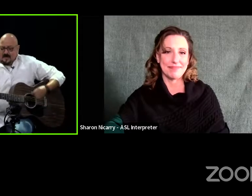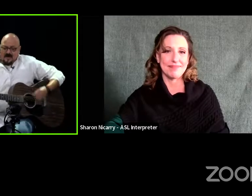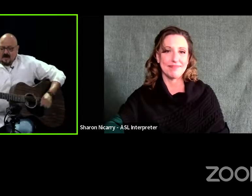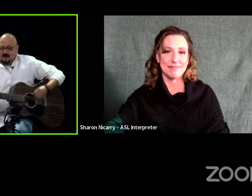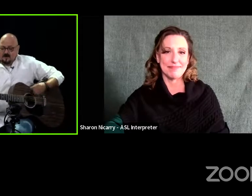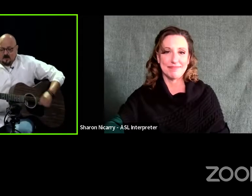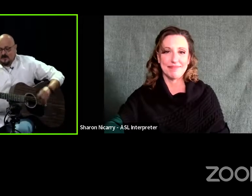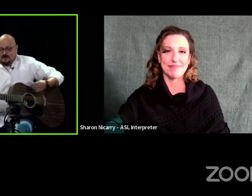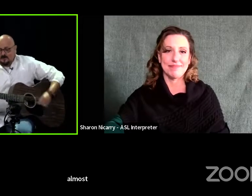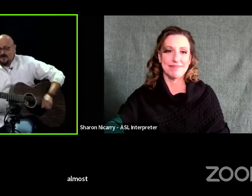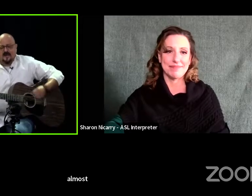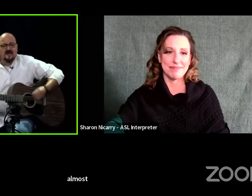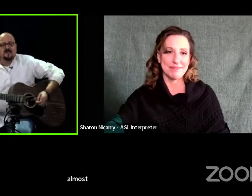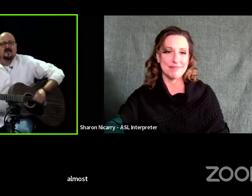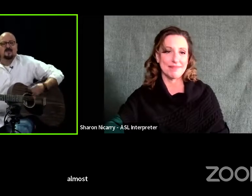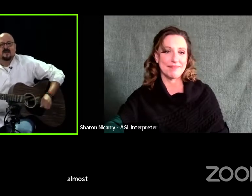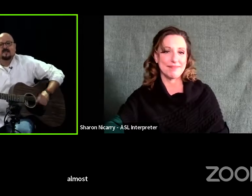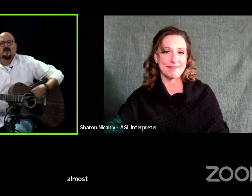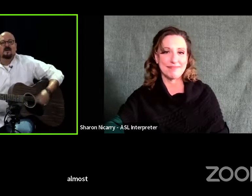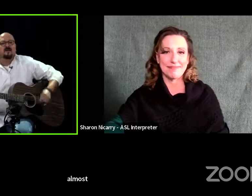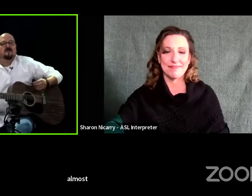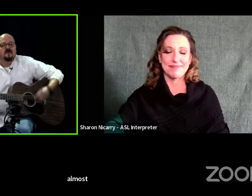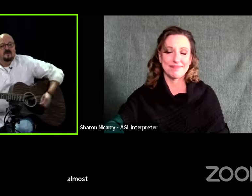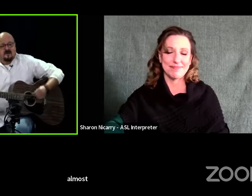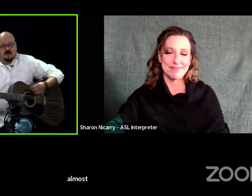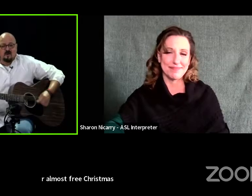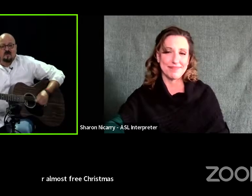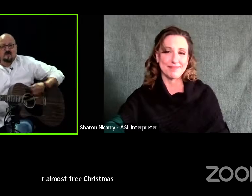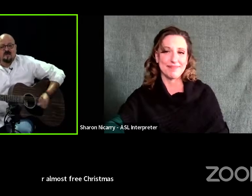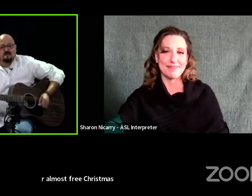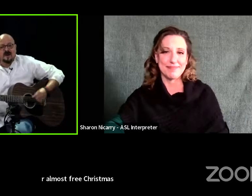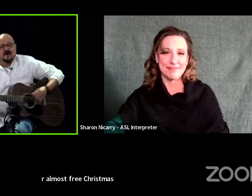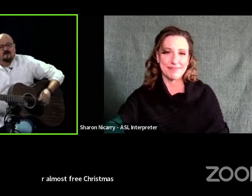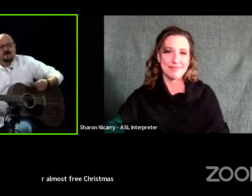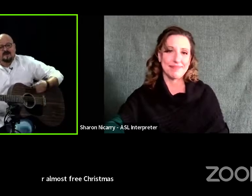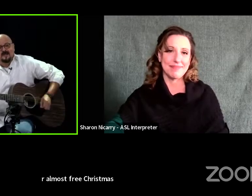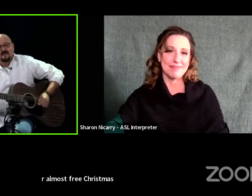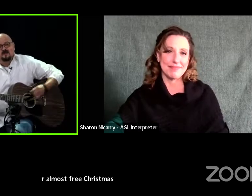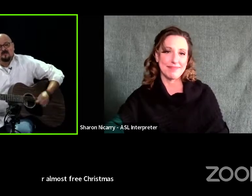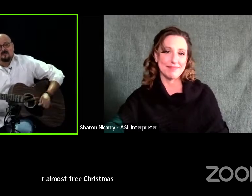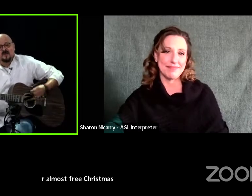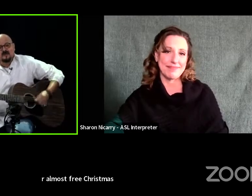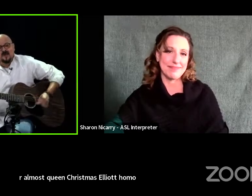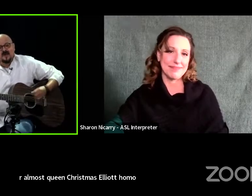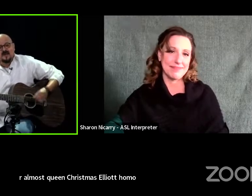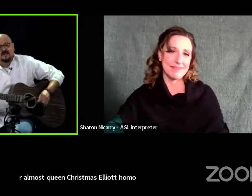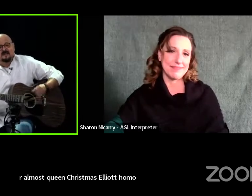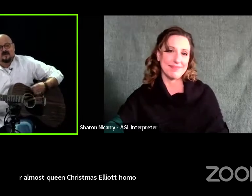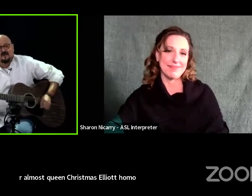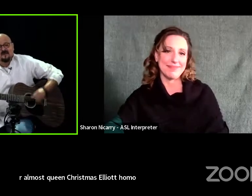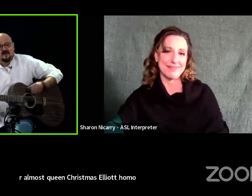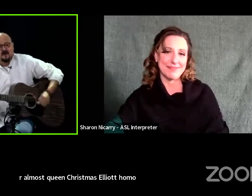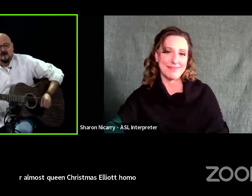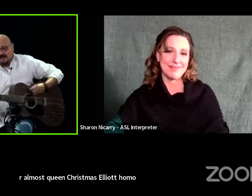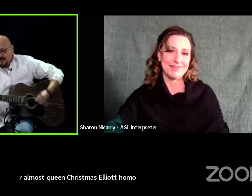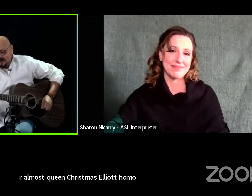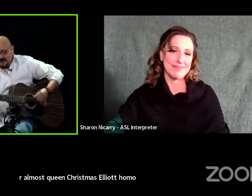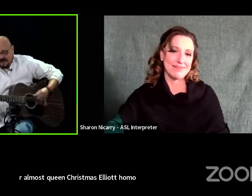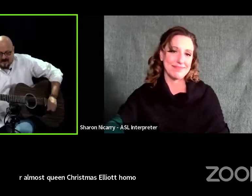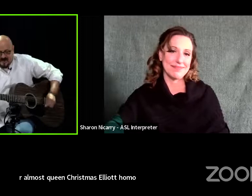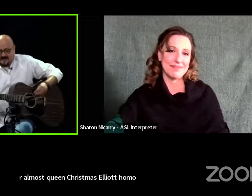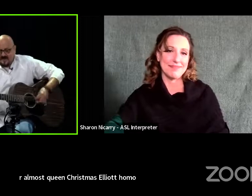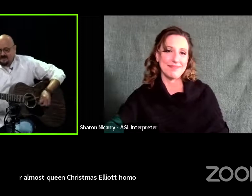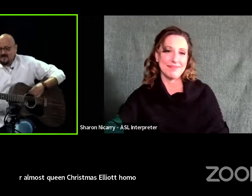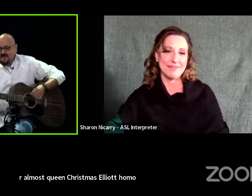perdidos. Si sacamos cuentas me sales debiendo. ¿Cómo has de pagarme tanto sufrimiento? Por eso